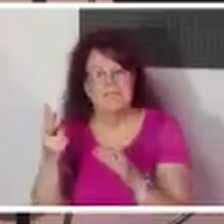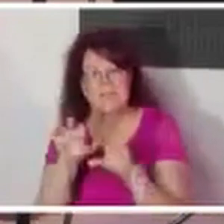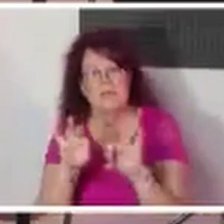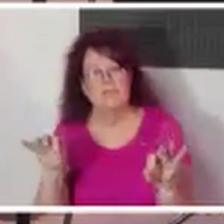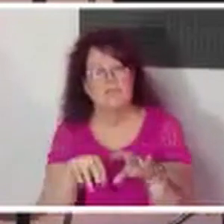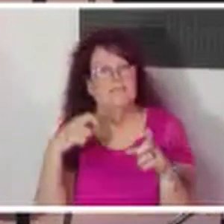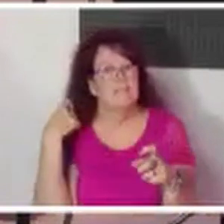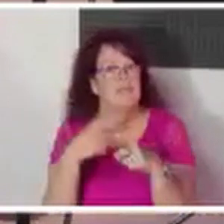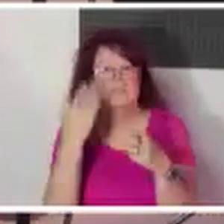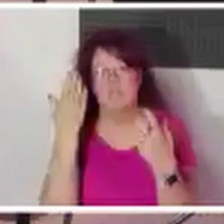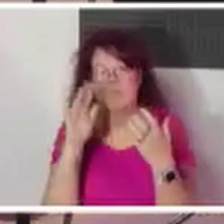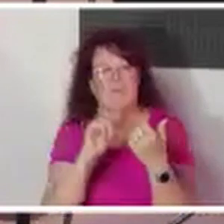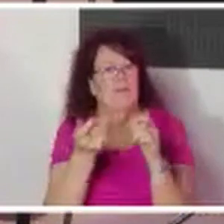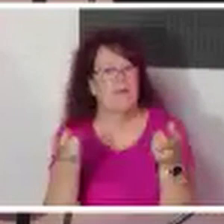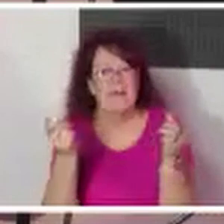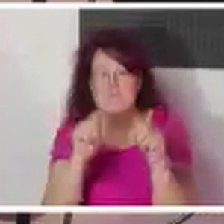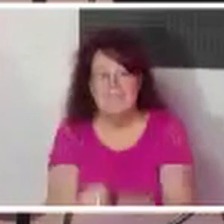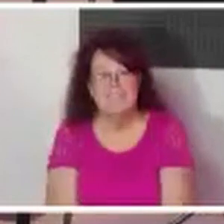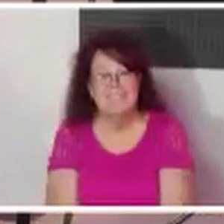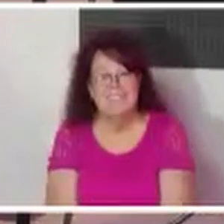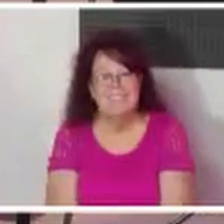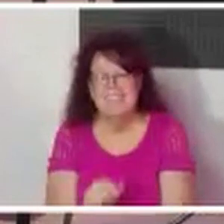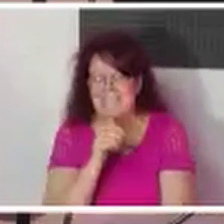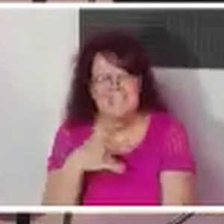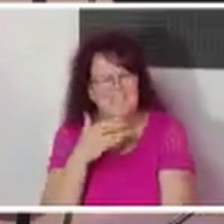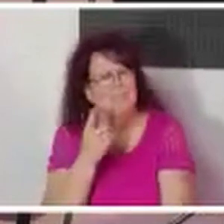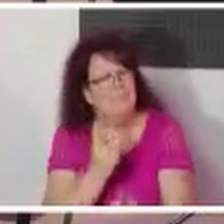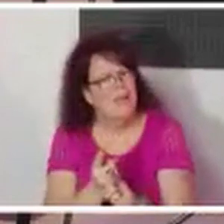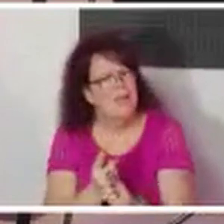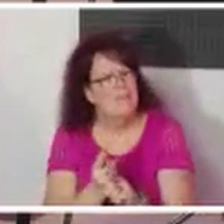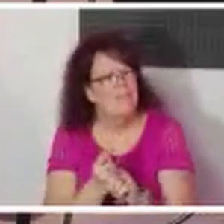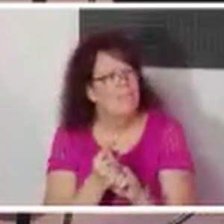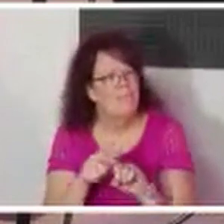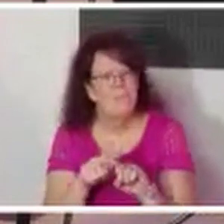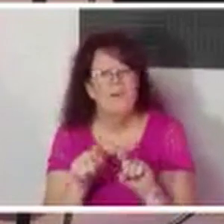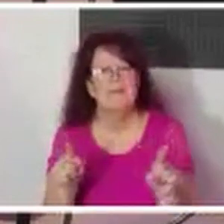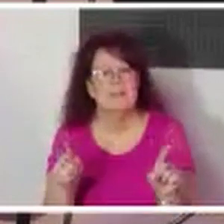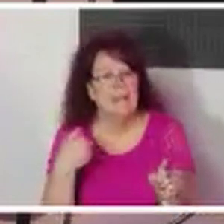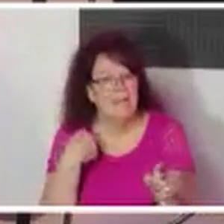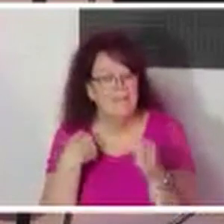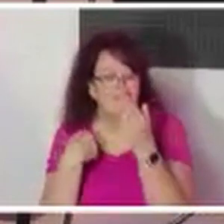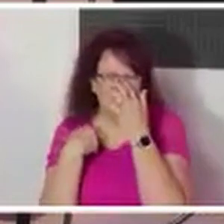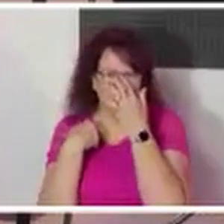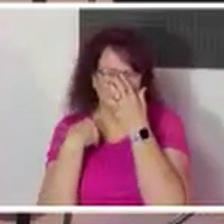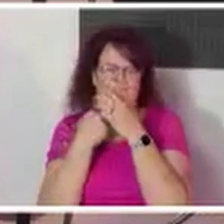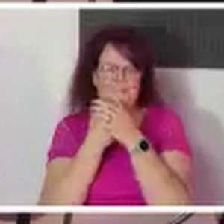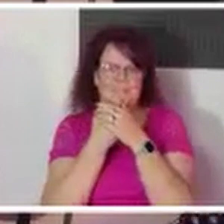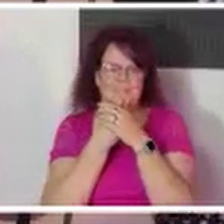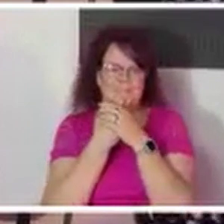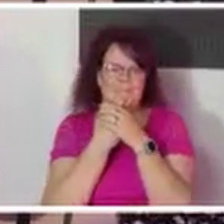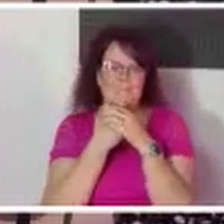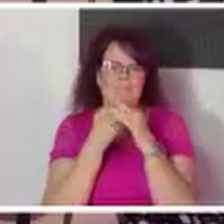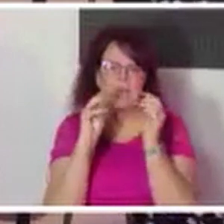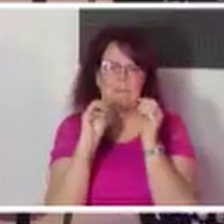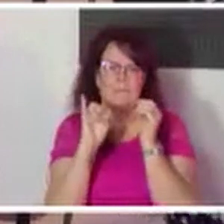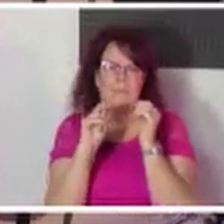I don't know how that happened. That doesn't feel right, but I have it on my wall. And then I minored in